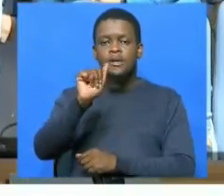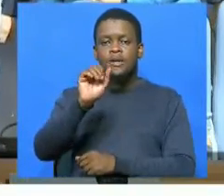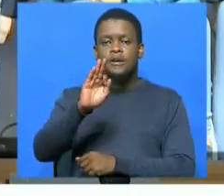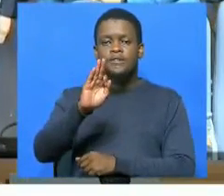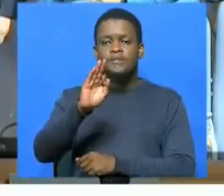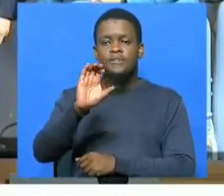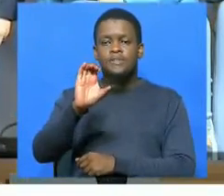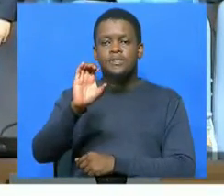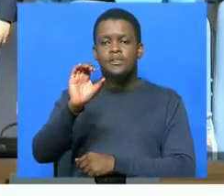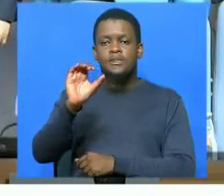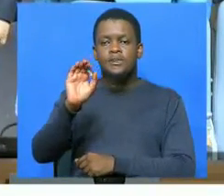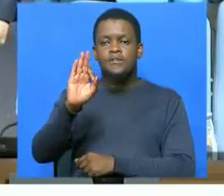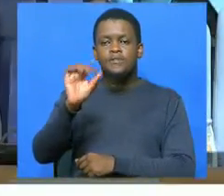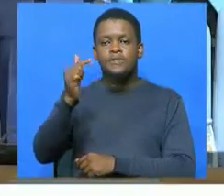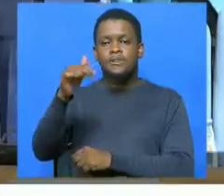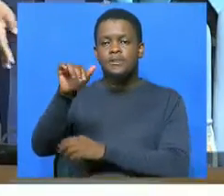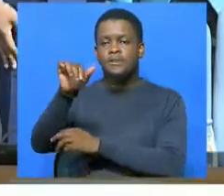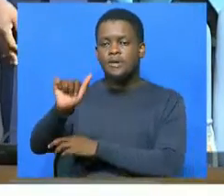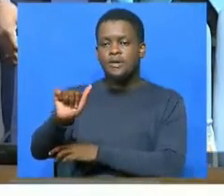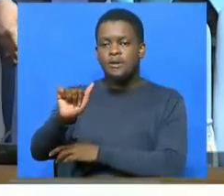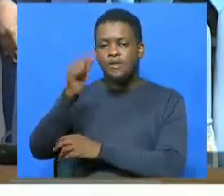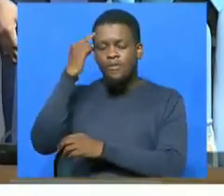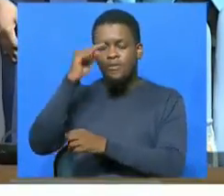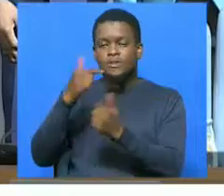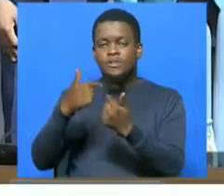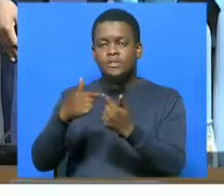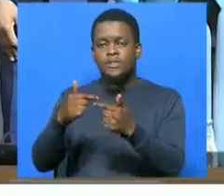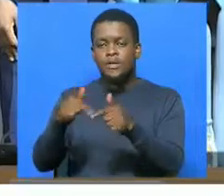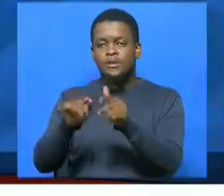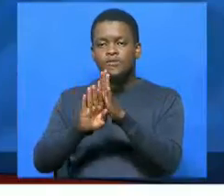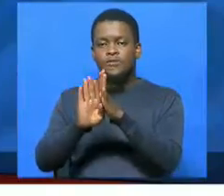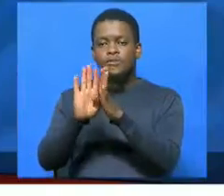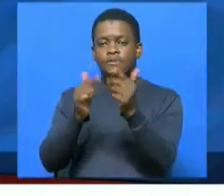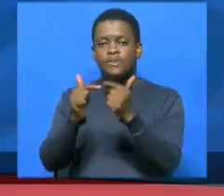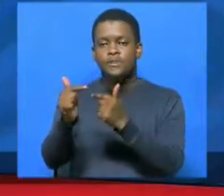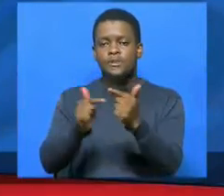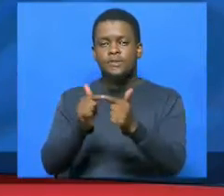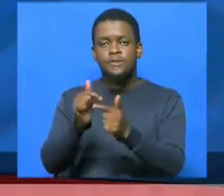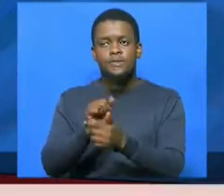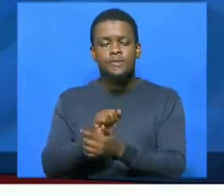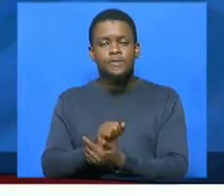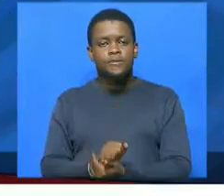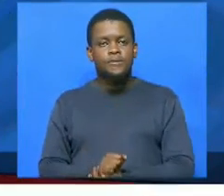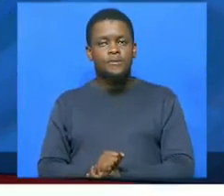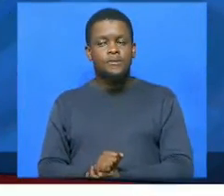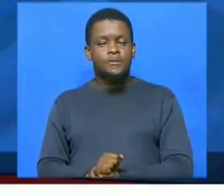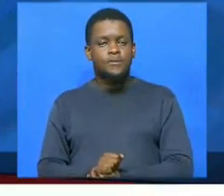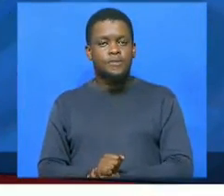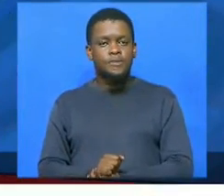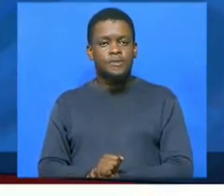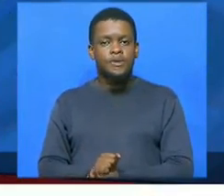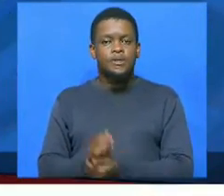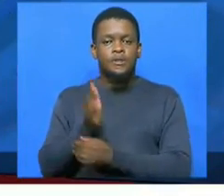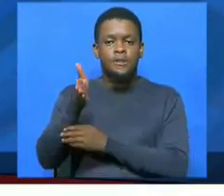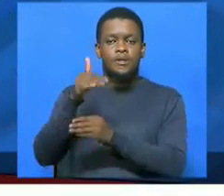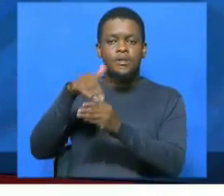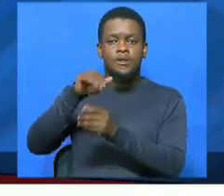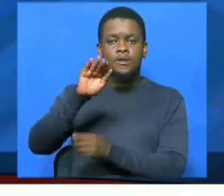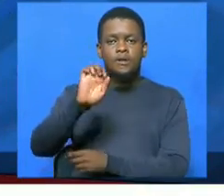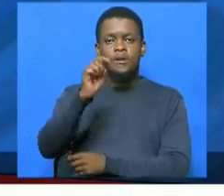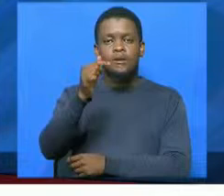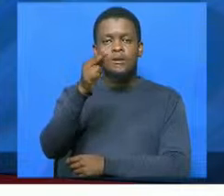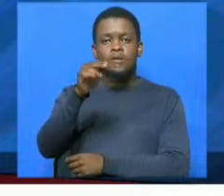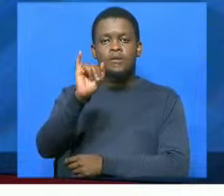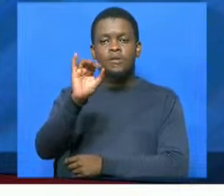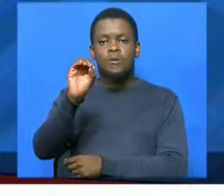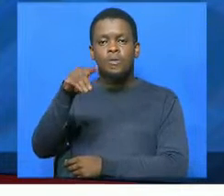to facilitating a seamless flow of trade within the continent. Still in Ethiopia, one of Africa's